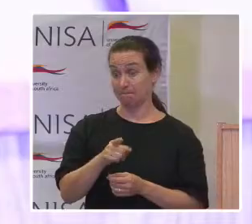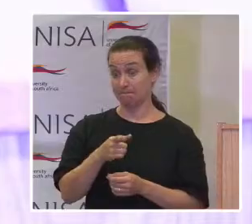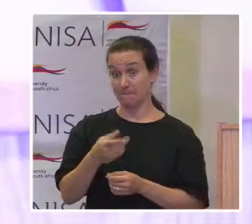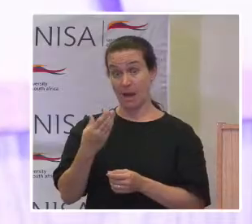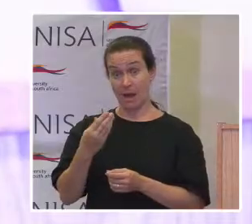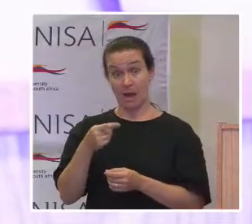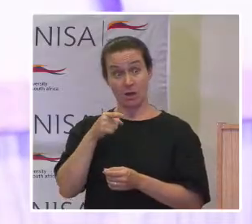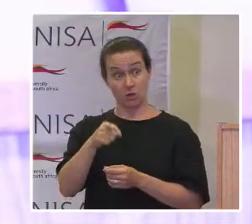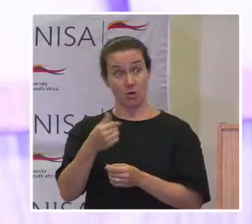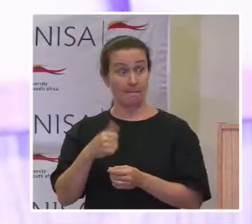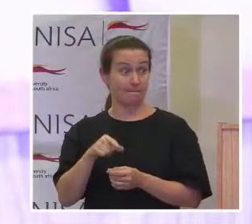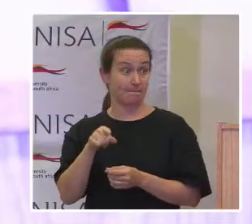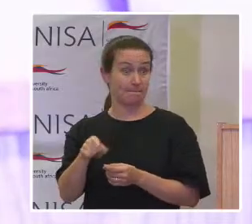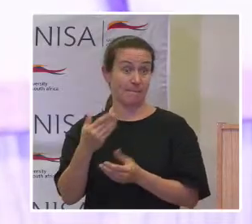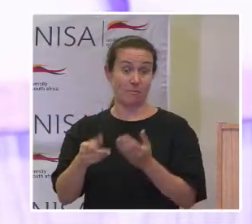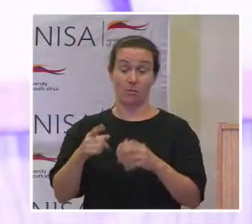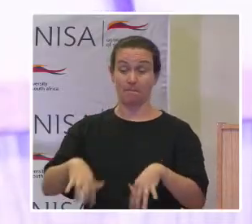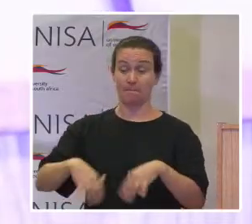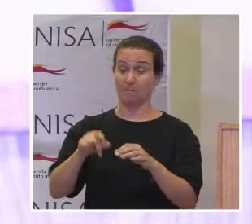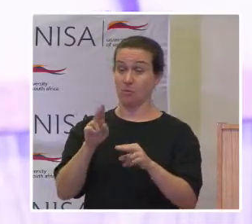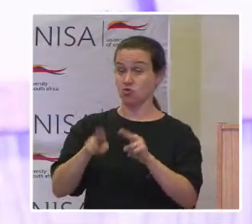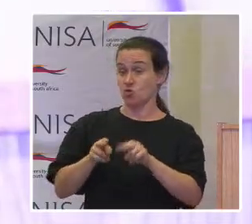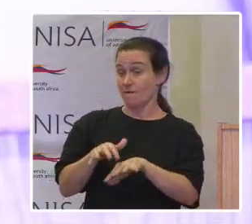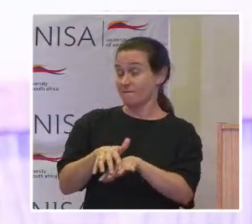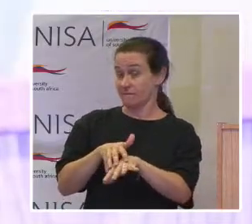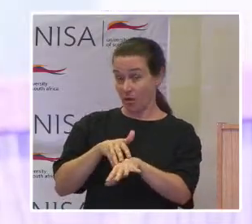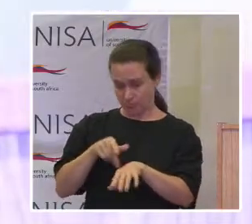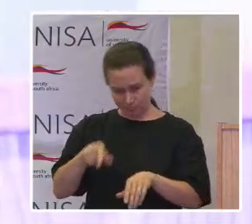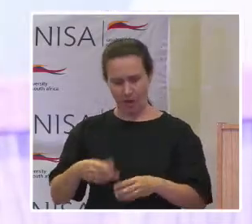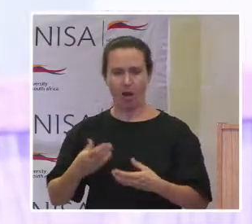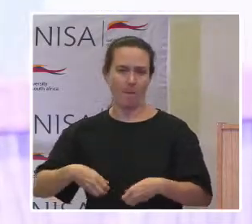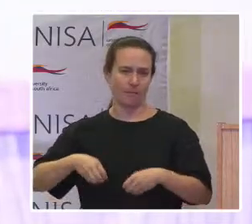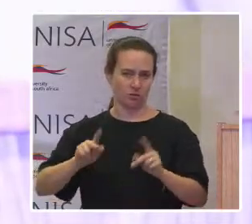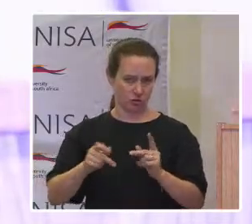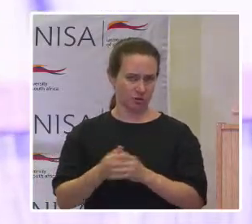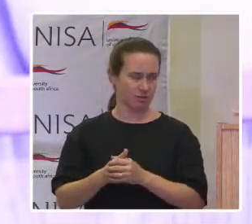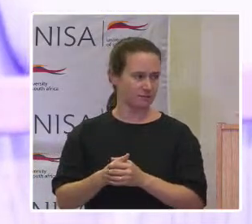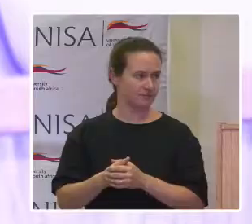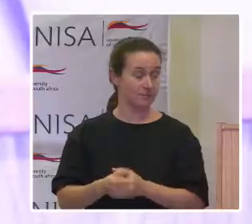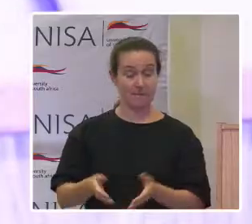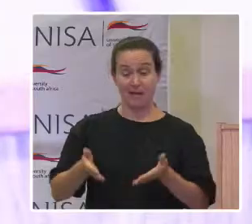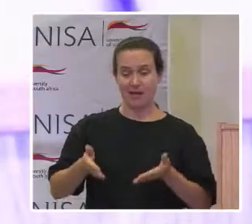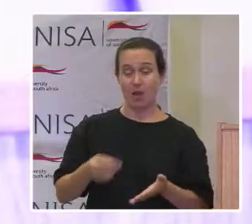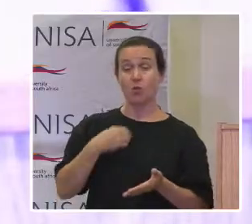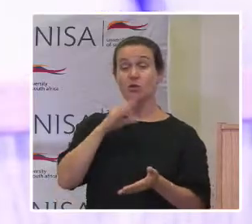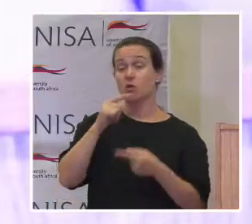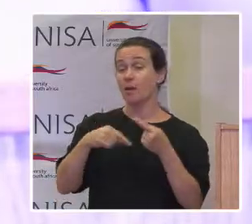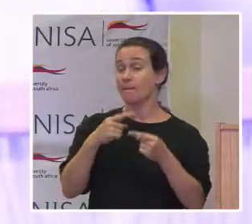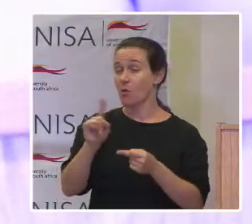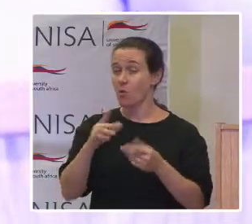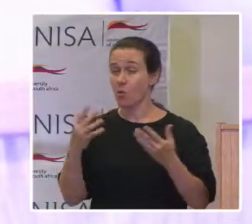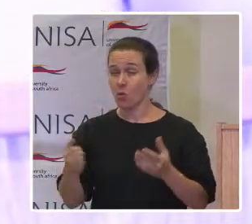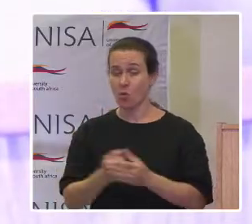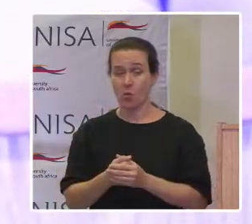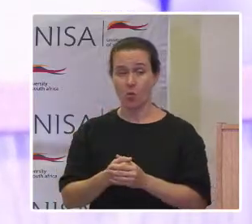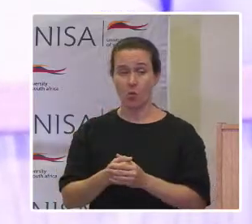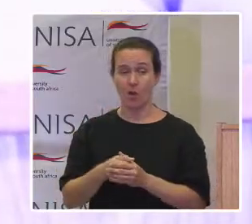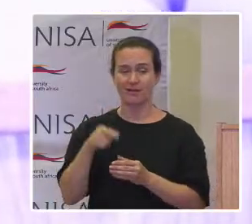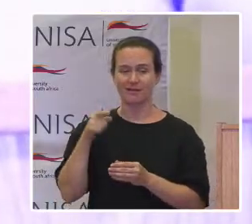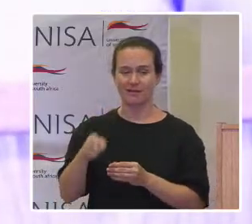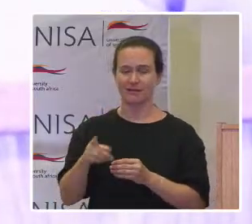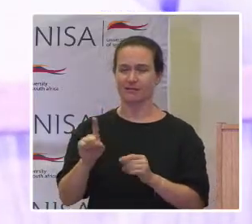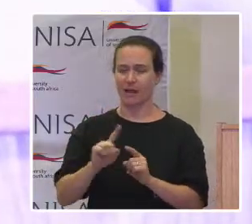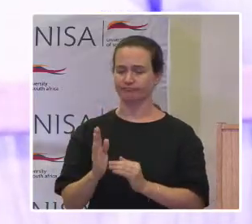an agri-tech startup, this is an opportunity for you. Here we are talking about what? We are talking about vertical